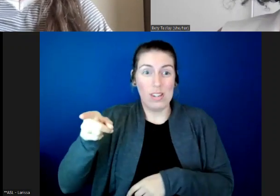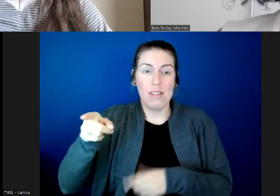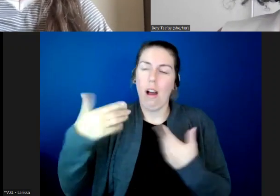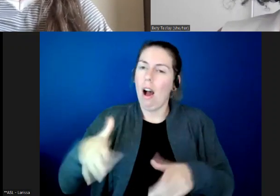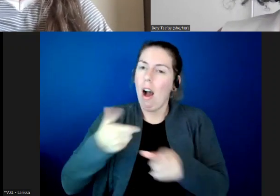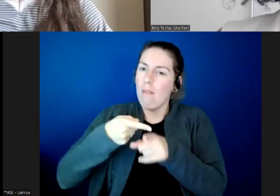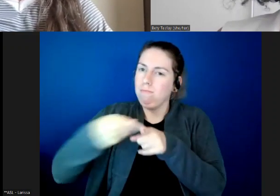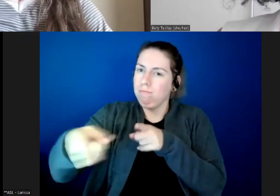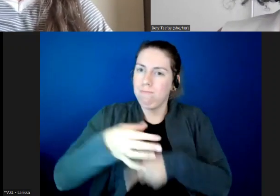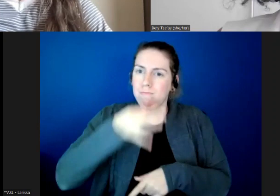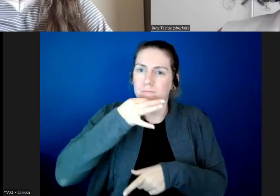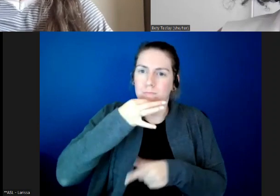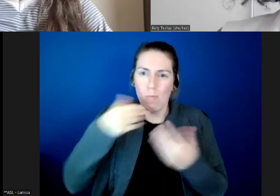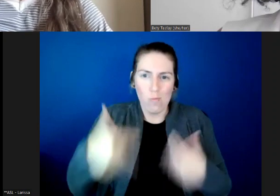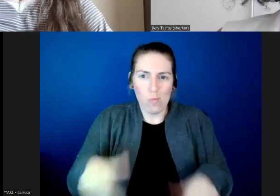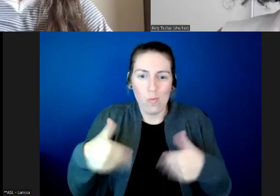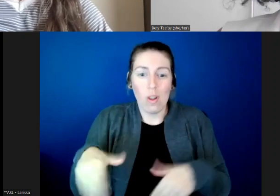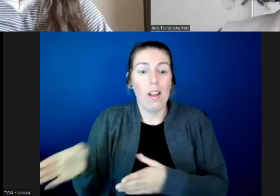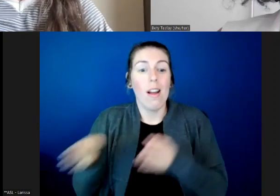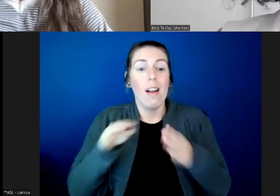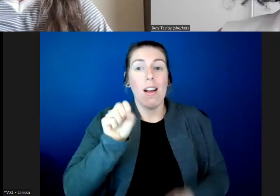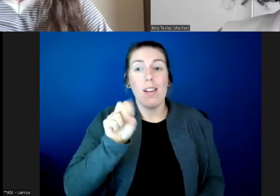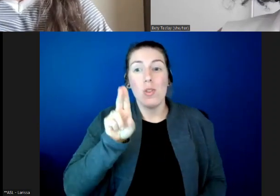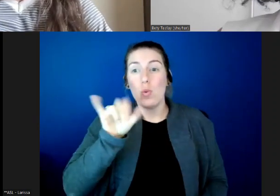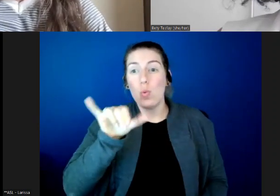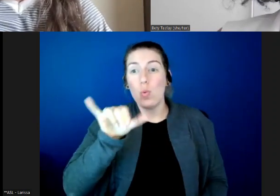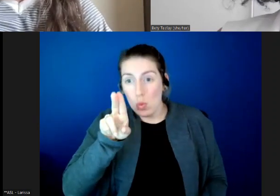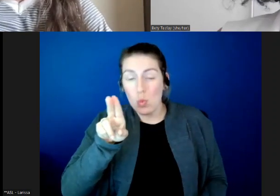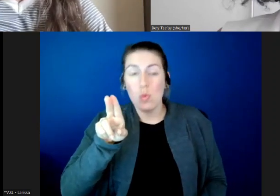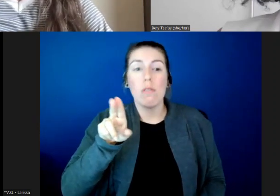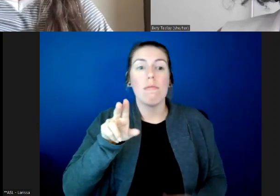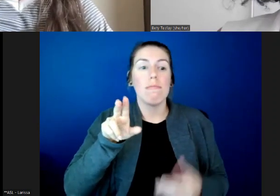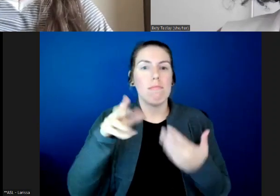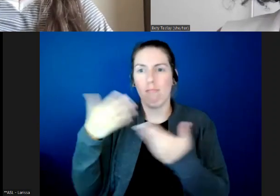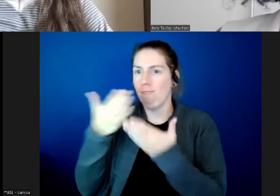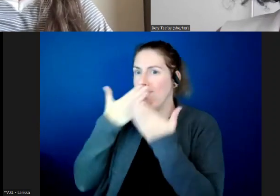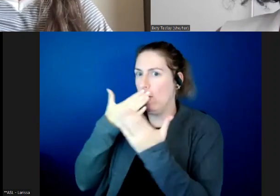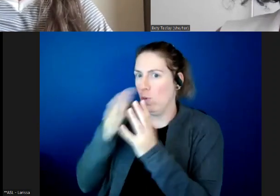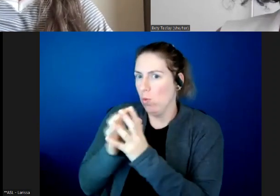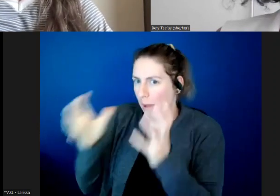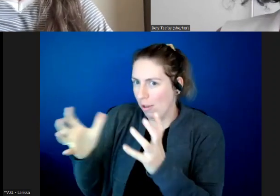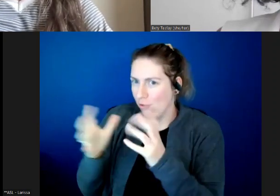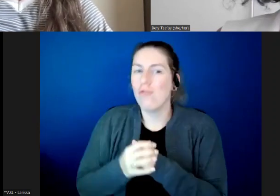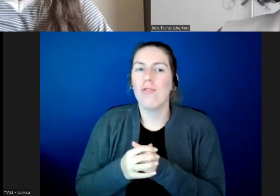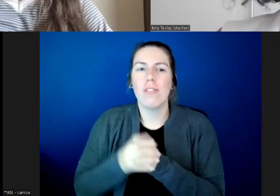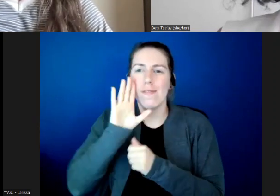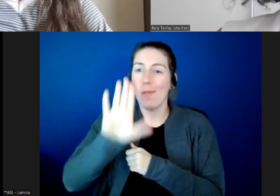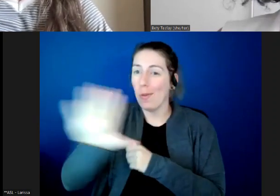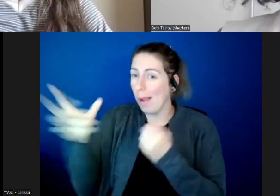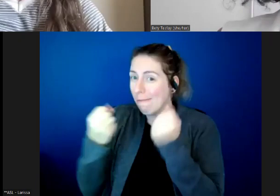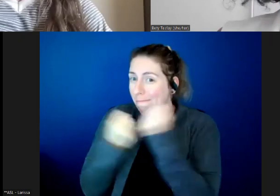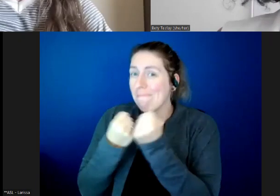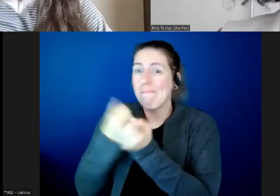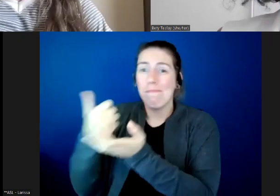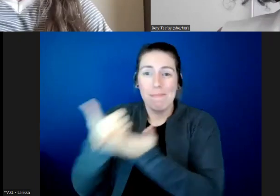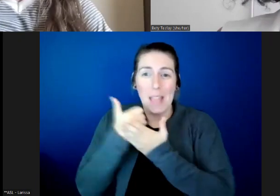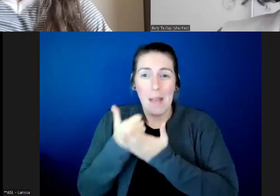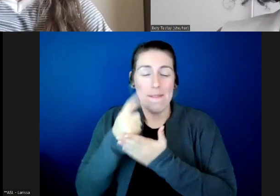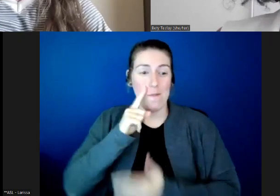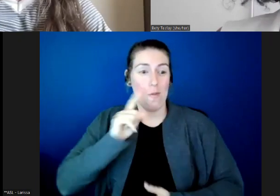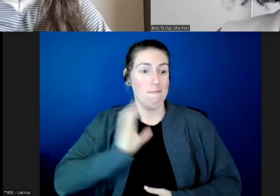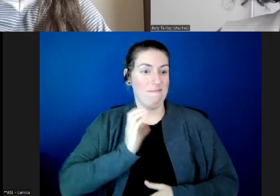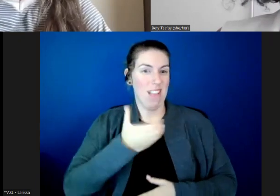this. And along with Suyu, I reach out with my thanks to them for their support in webinars that we've done with